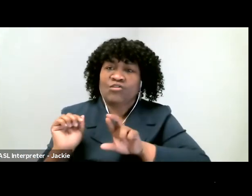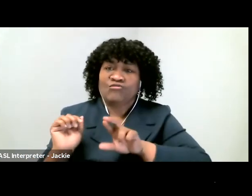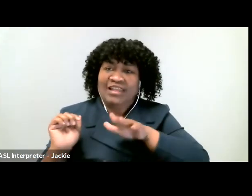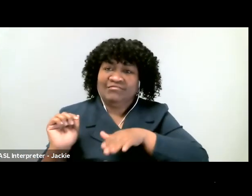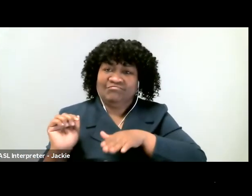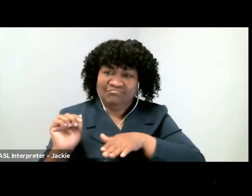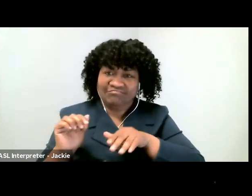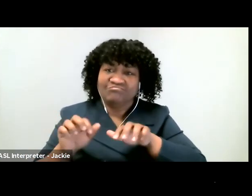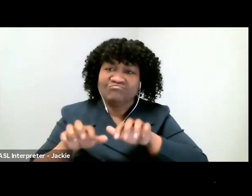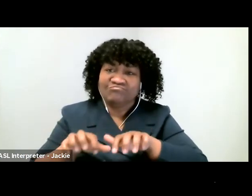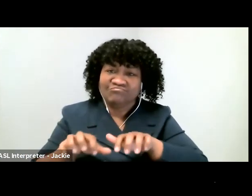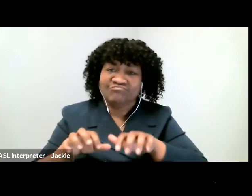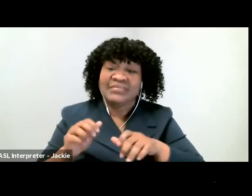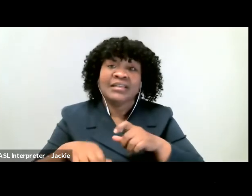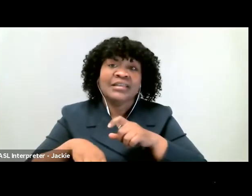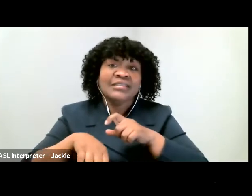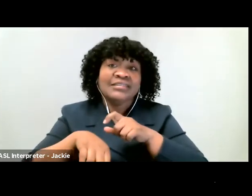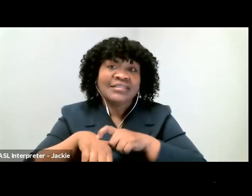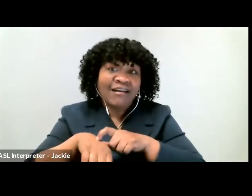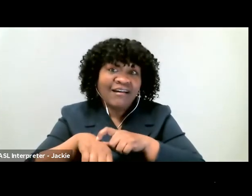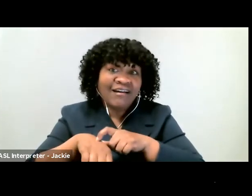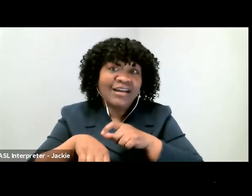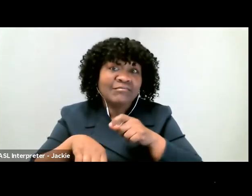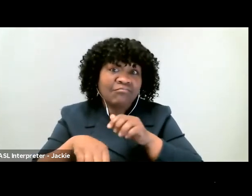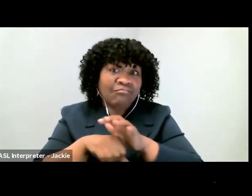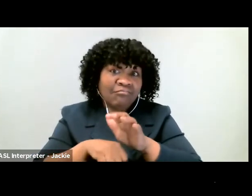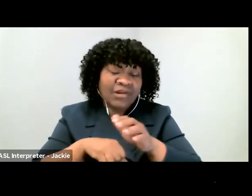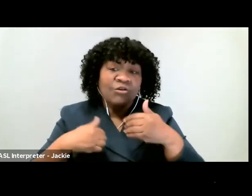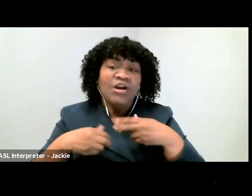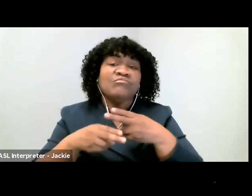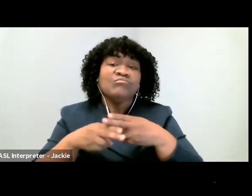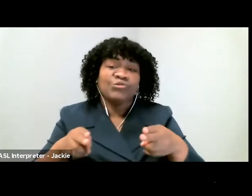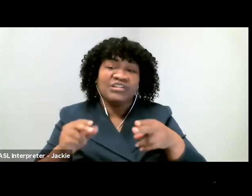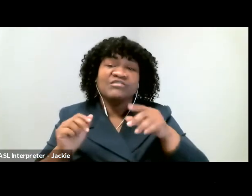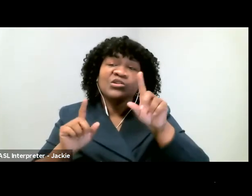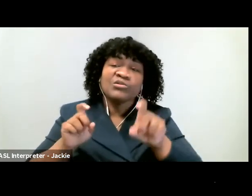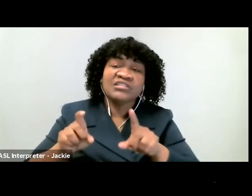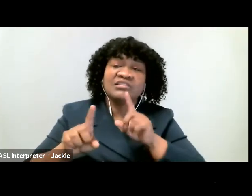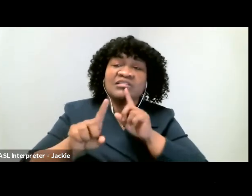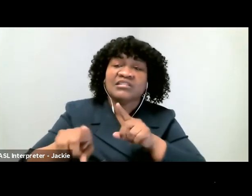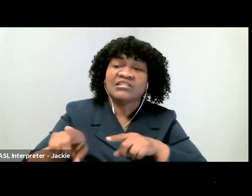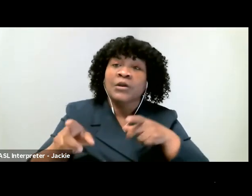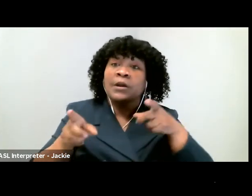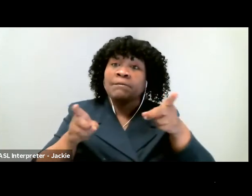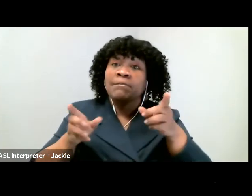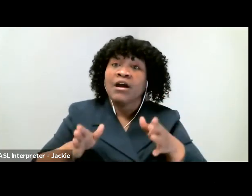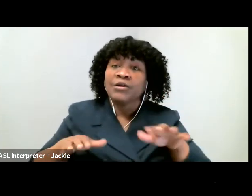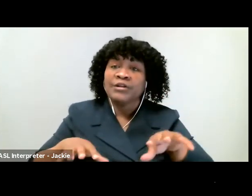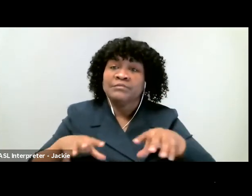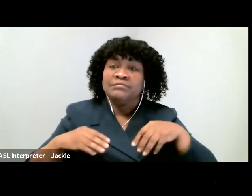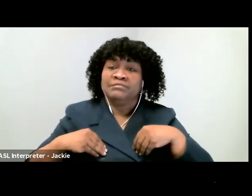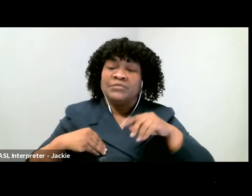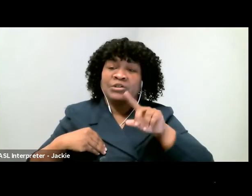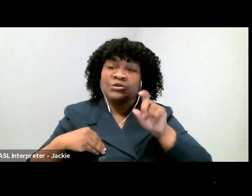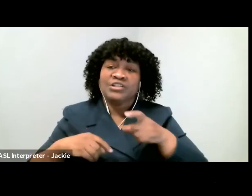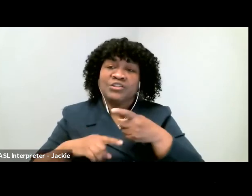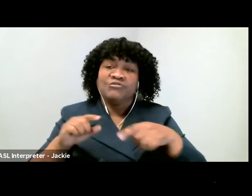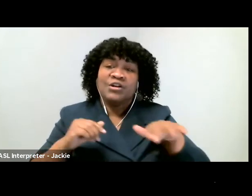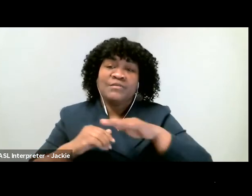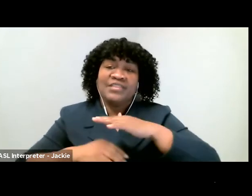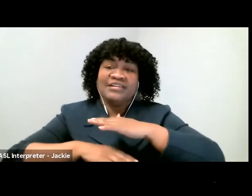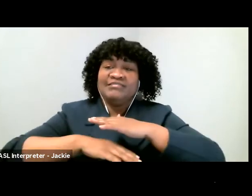screen. Time permitting, there will be a brief Q&A where the moderator will take questions from the platform